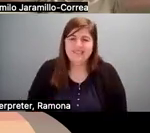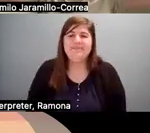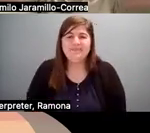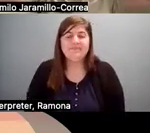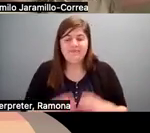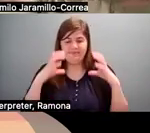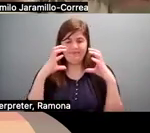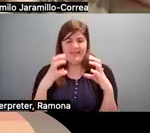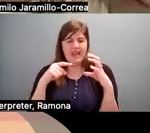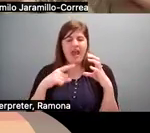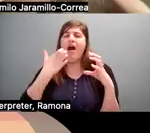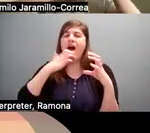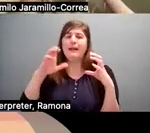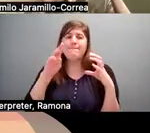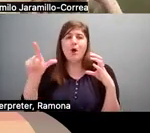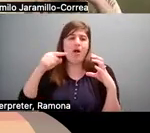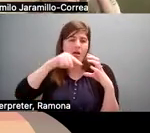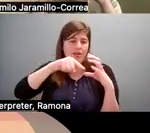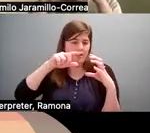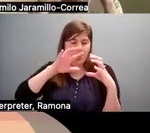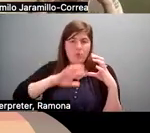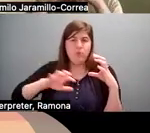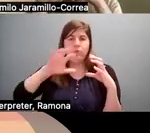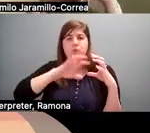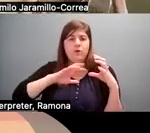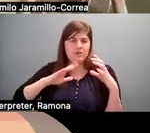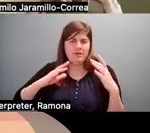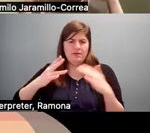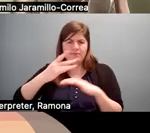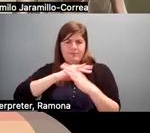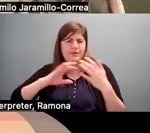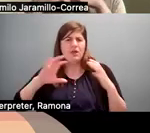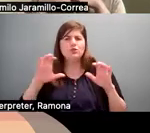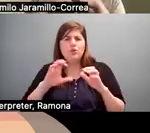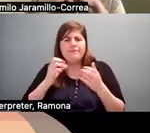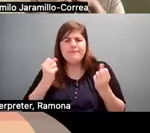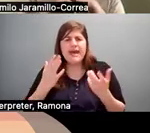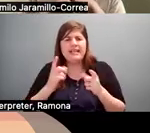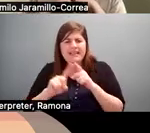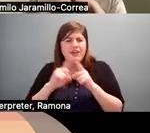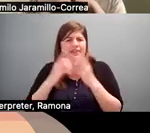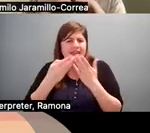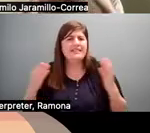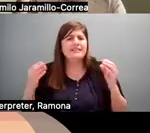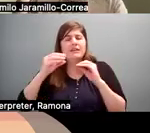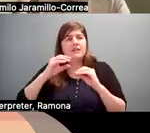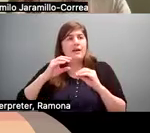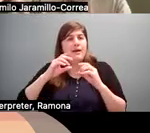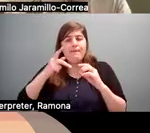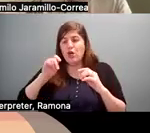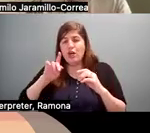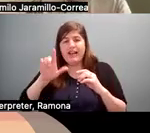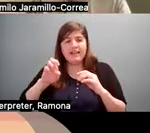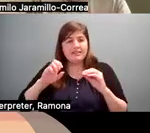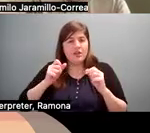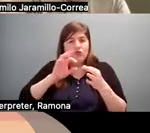of plasma that's just like a lot of particles doing a lot of interesting stuff and like releasing energy. And then around the sun,